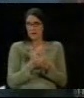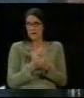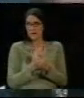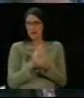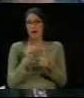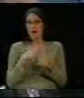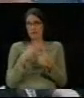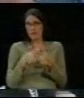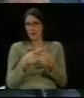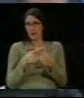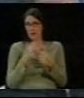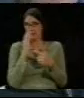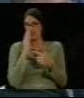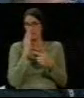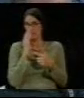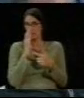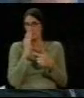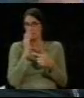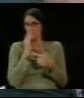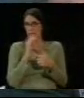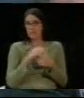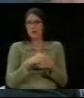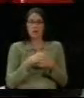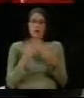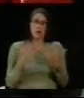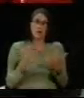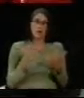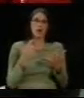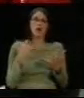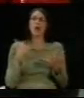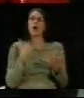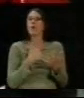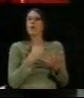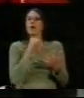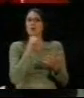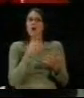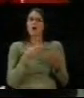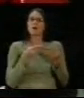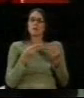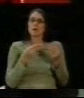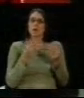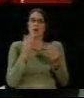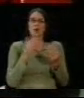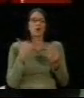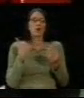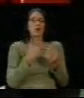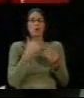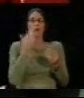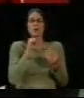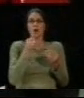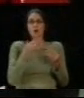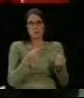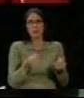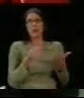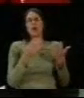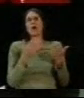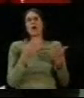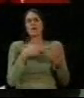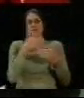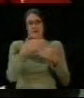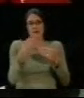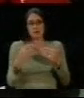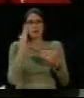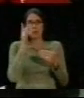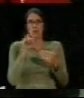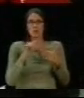Then we need to. Operationally, we're not going to be spending. The next thing we're going to do is